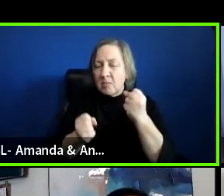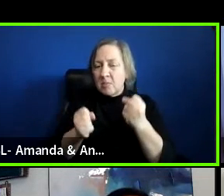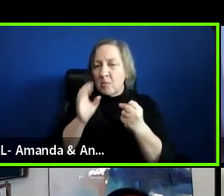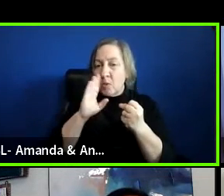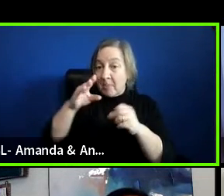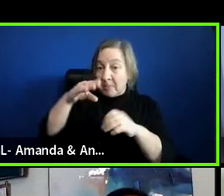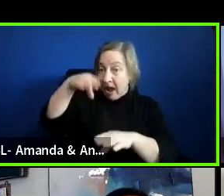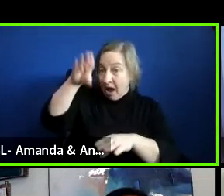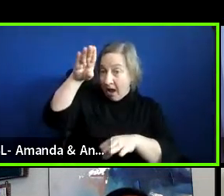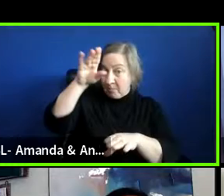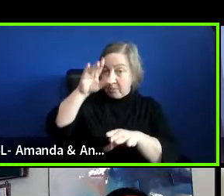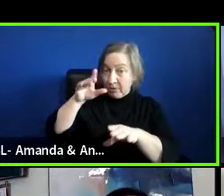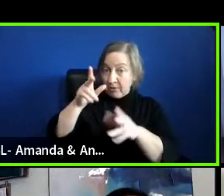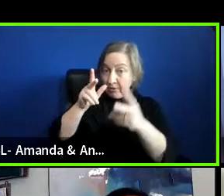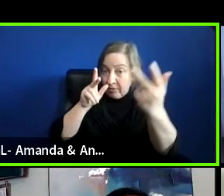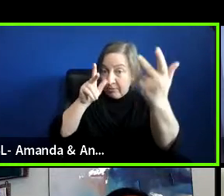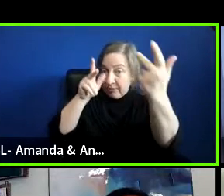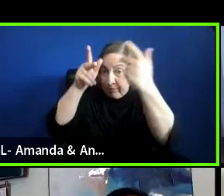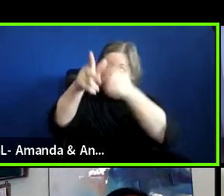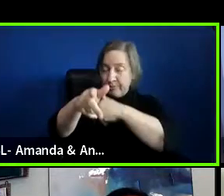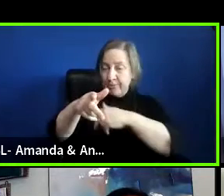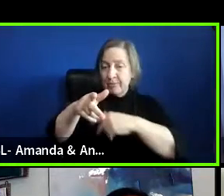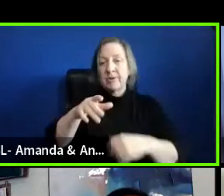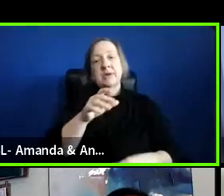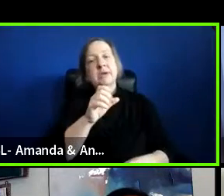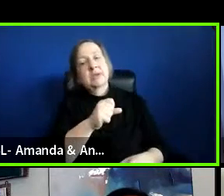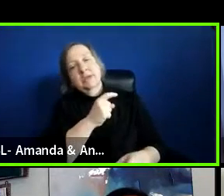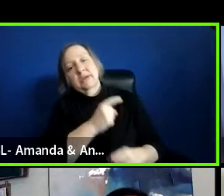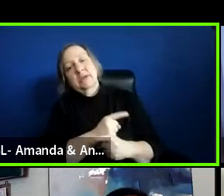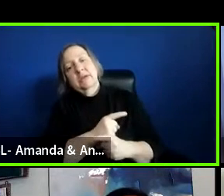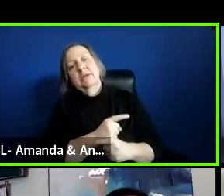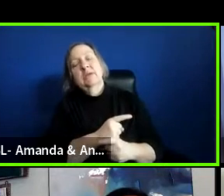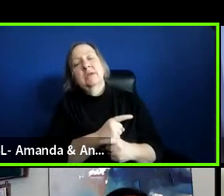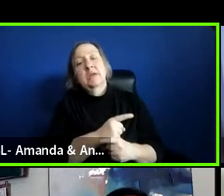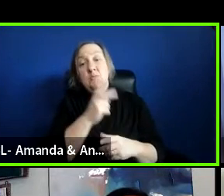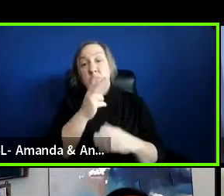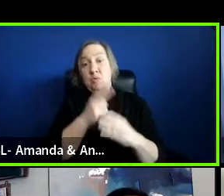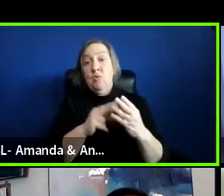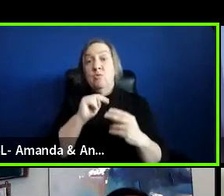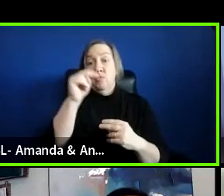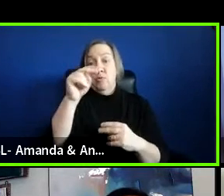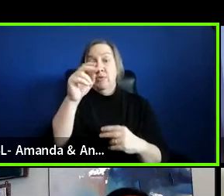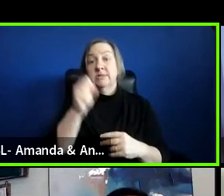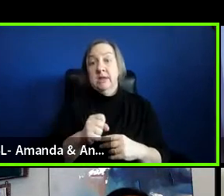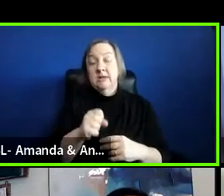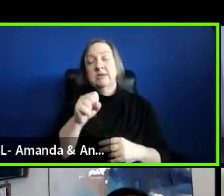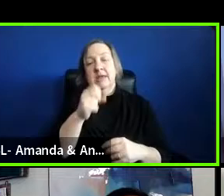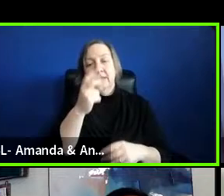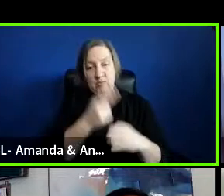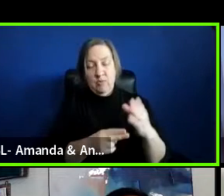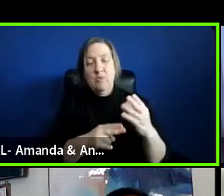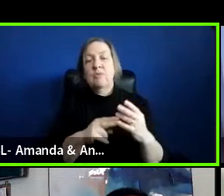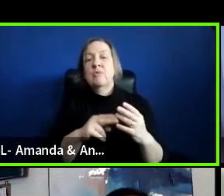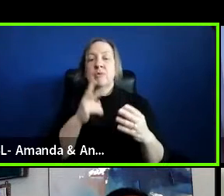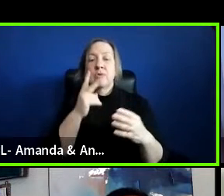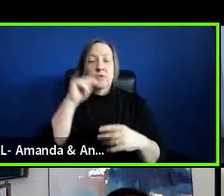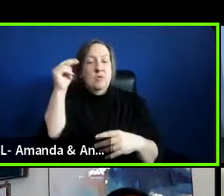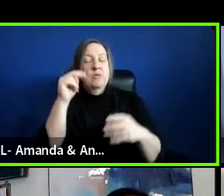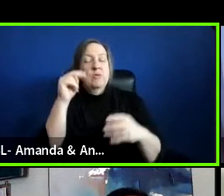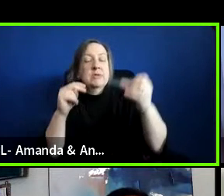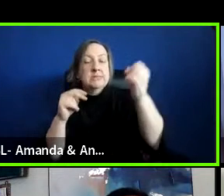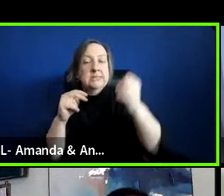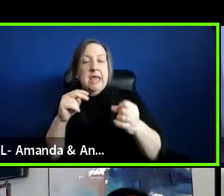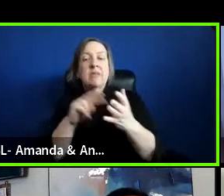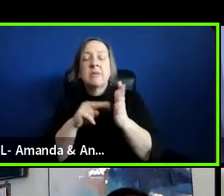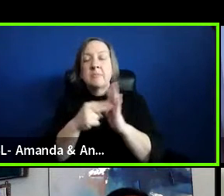on the upper deck, is that right? That's correct. So, In both so we'll have directions? in both directions. So again, we're looking at, for